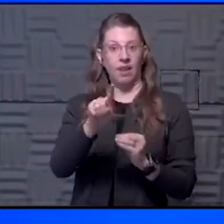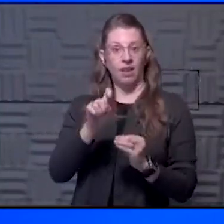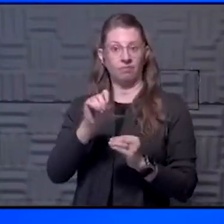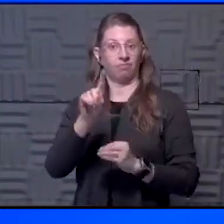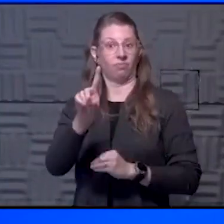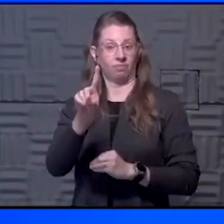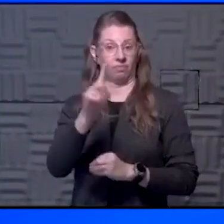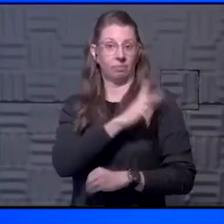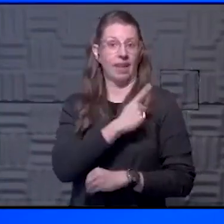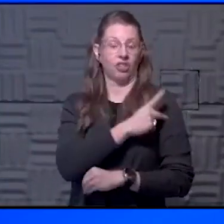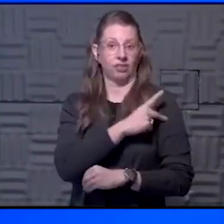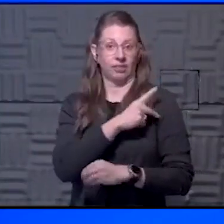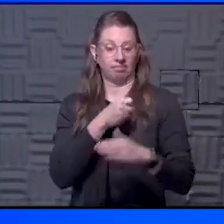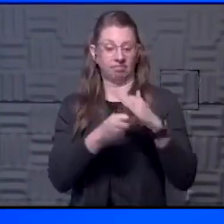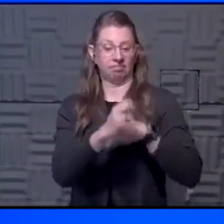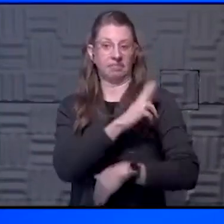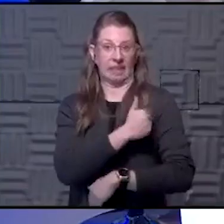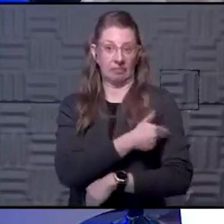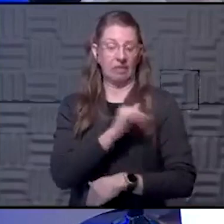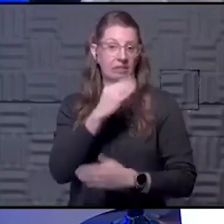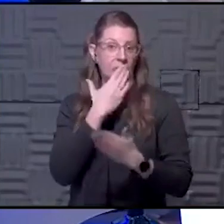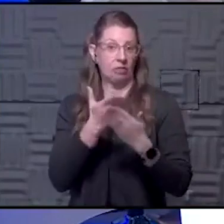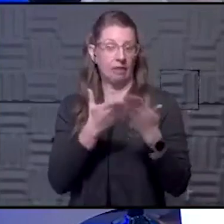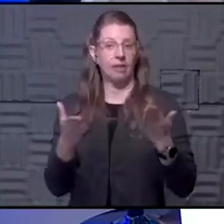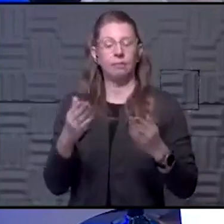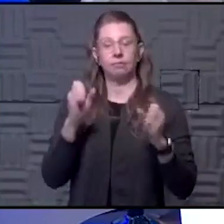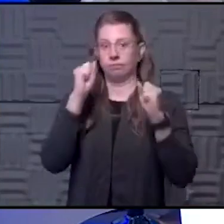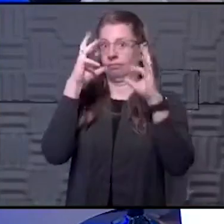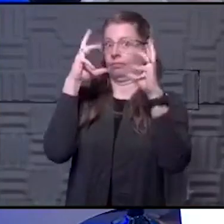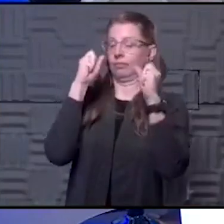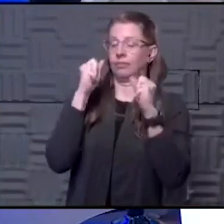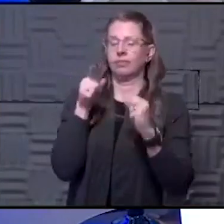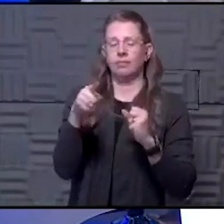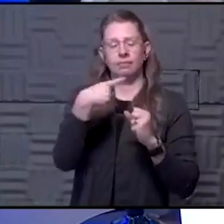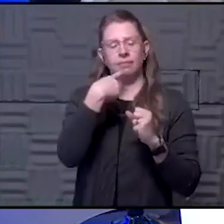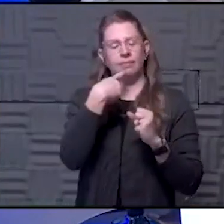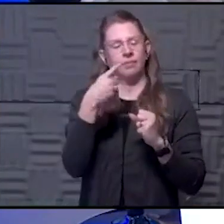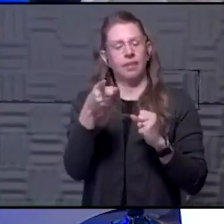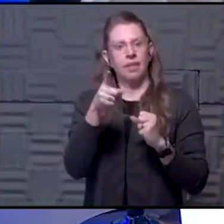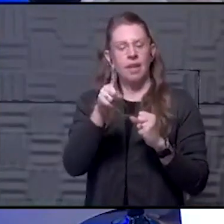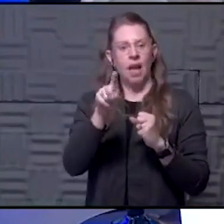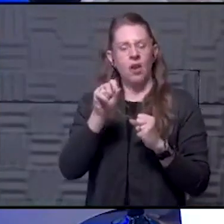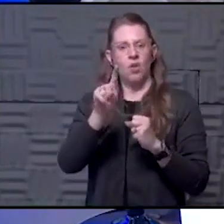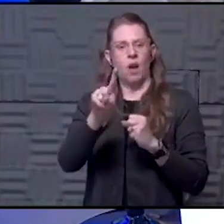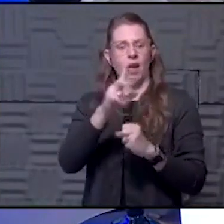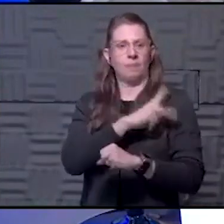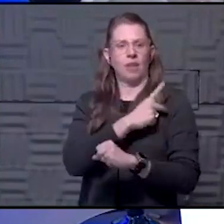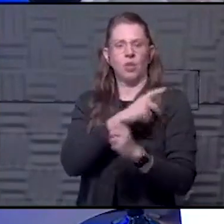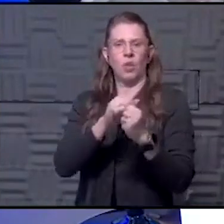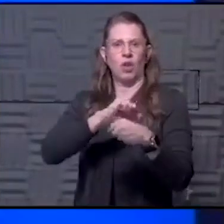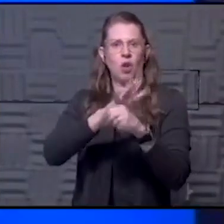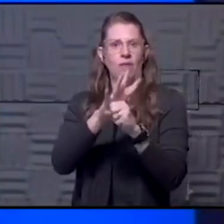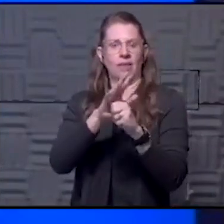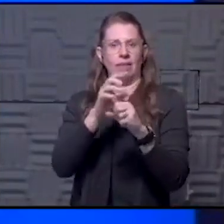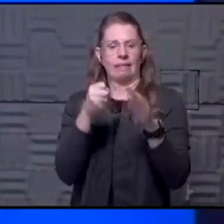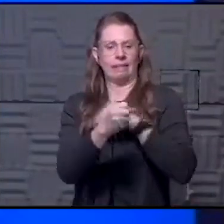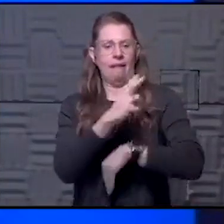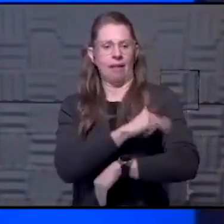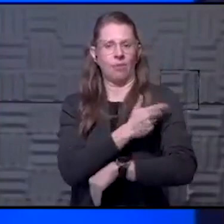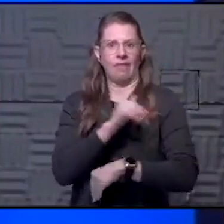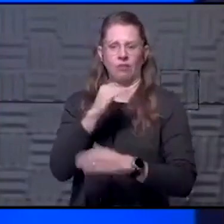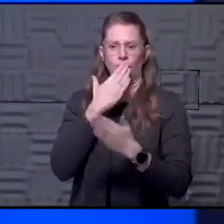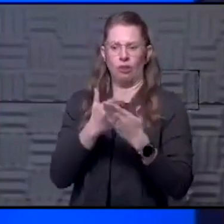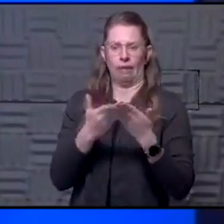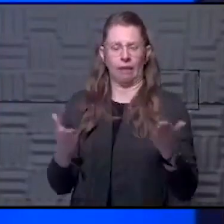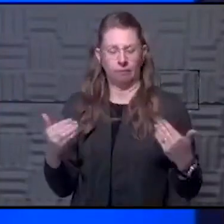in the hospital, which is a good thing. You know, isn't that amazing? You just said there's 101 patients with COVID in the hospital. That's a good